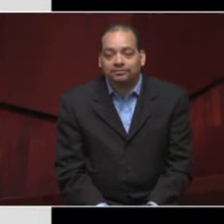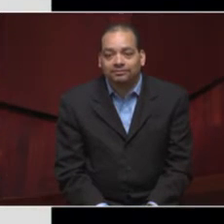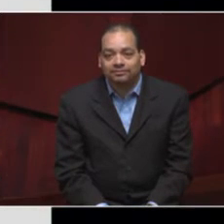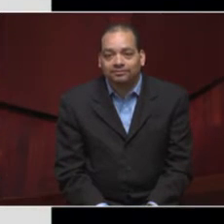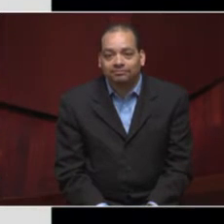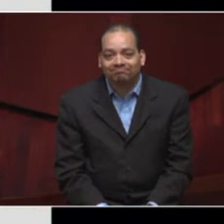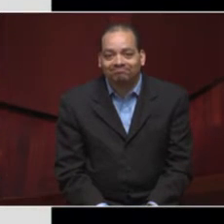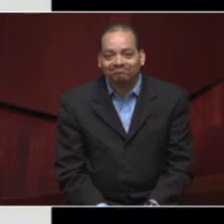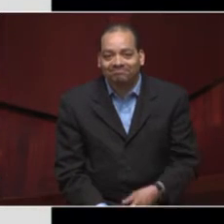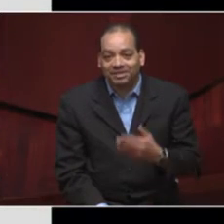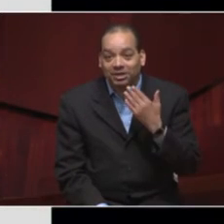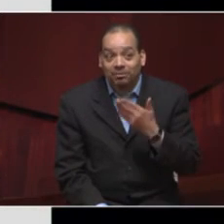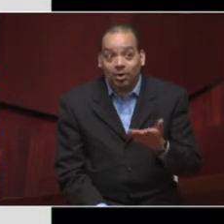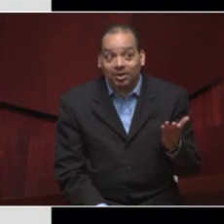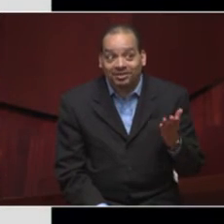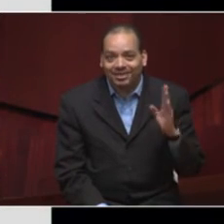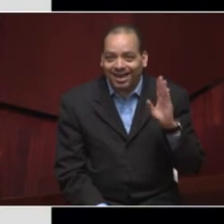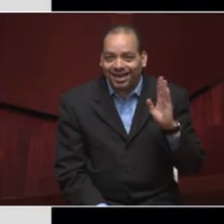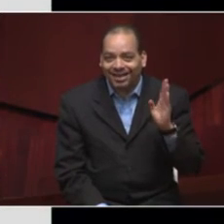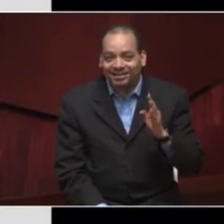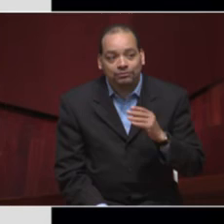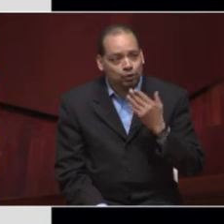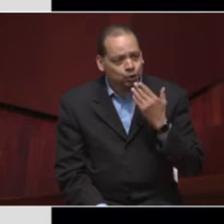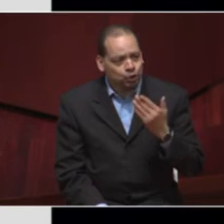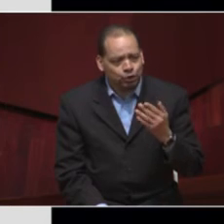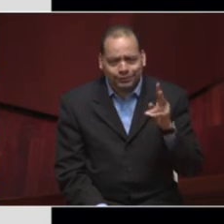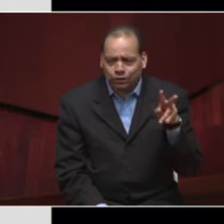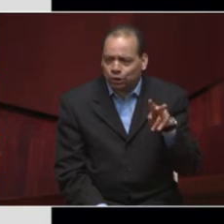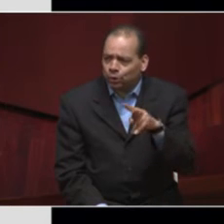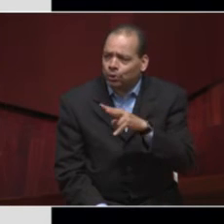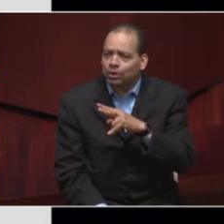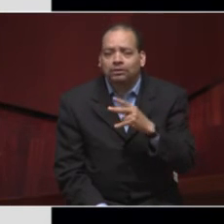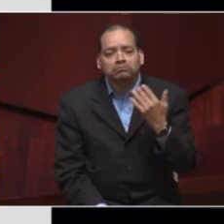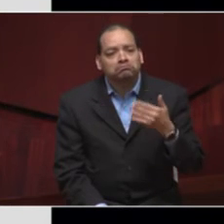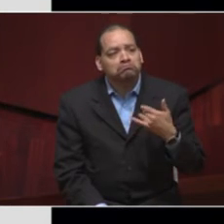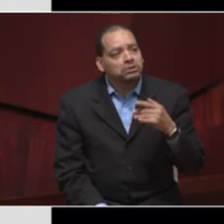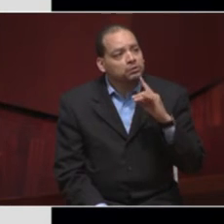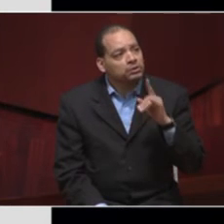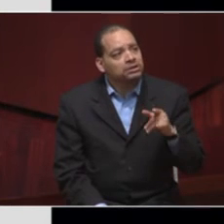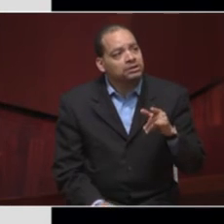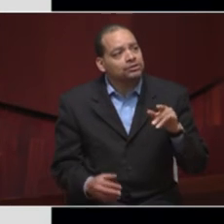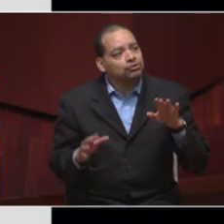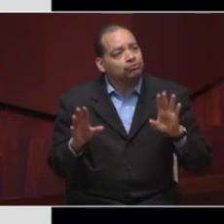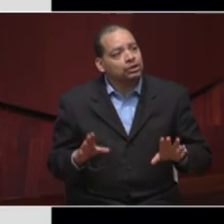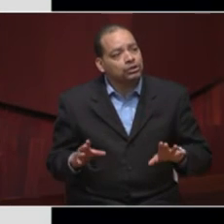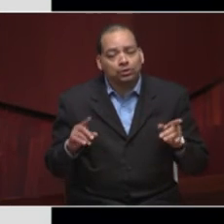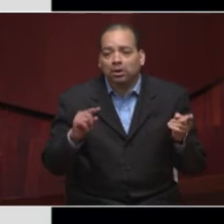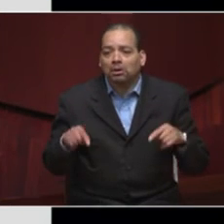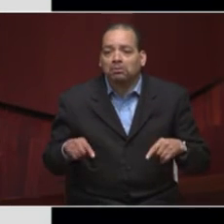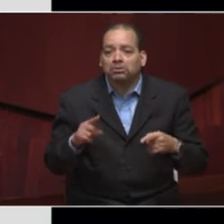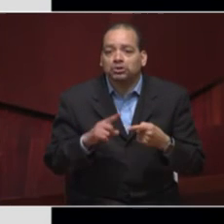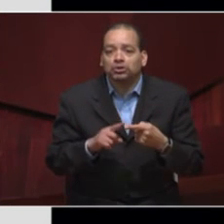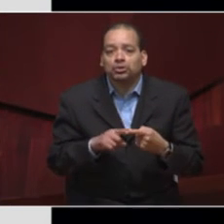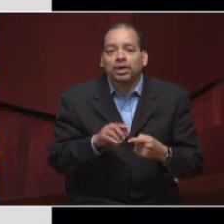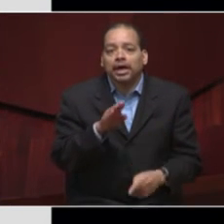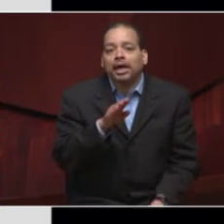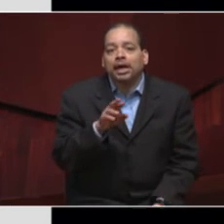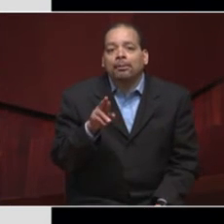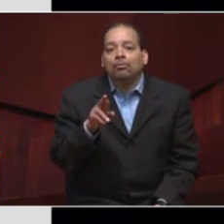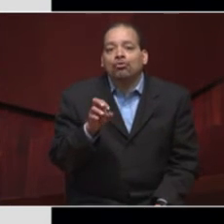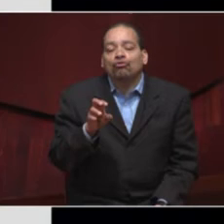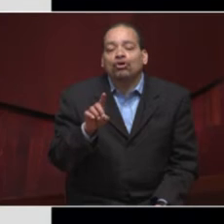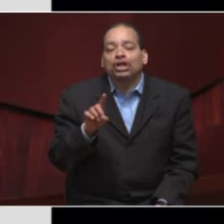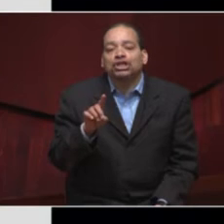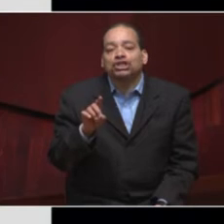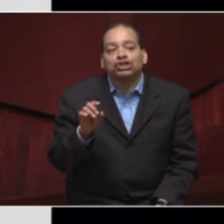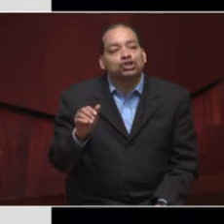Well, good morning, everybody. Good to see everybody. It's always great to come down to BRIDG. For me, I don't get to attend